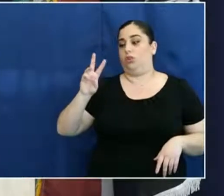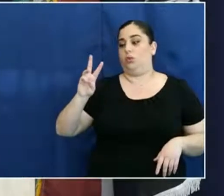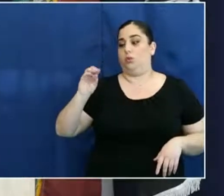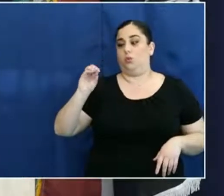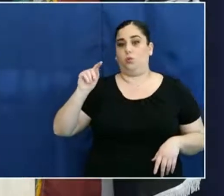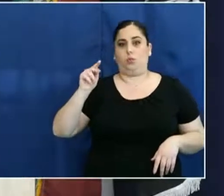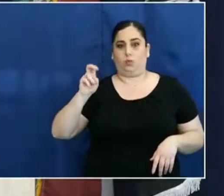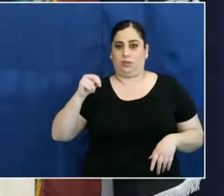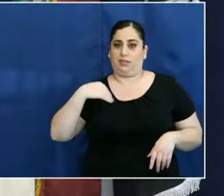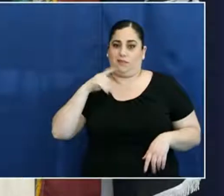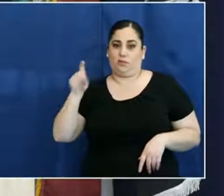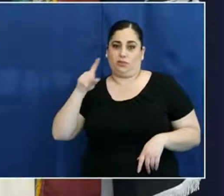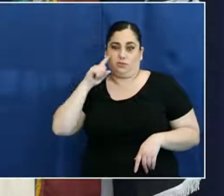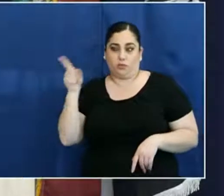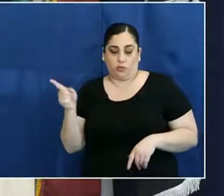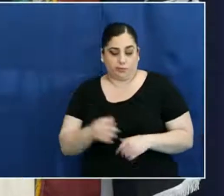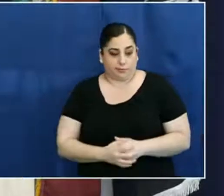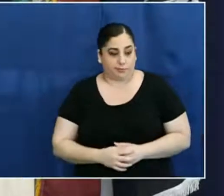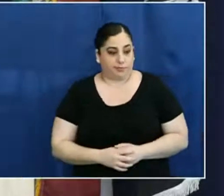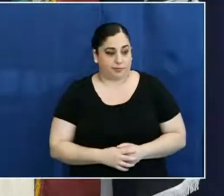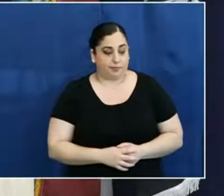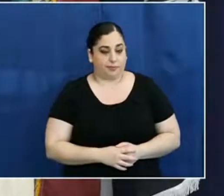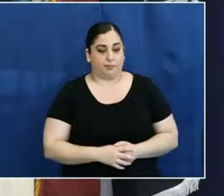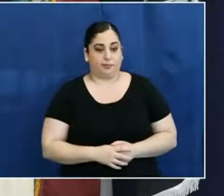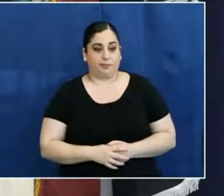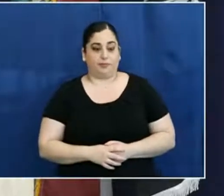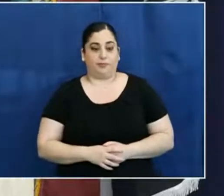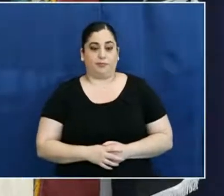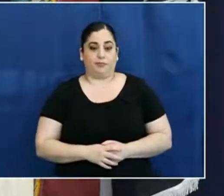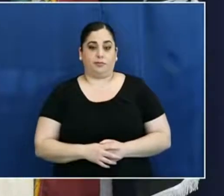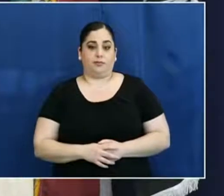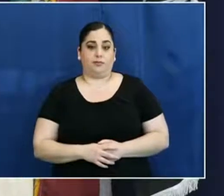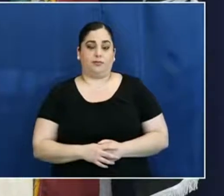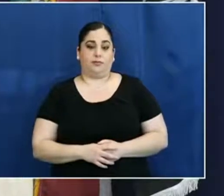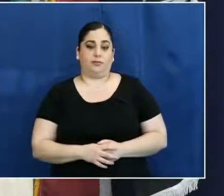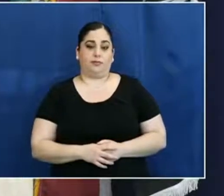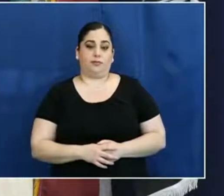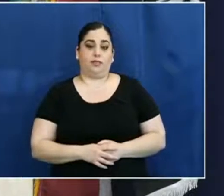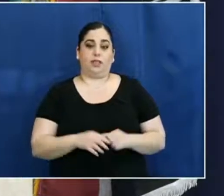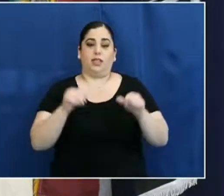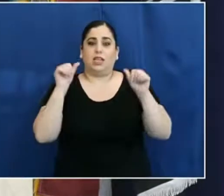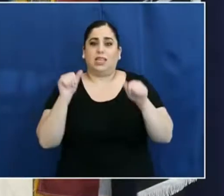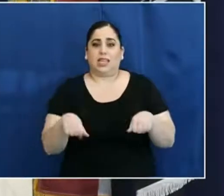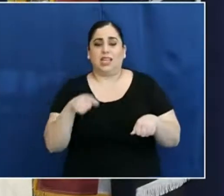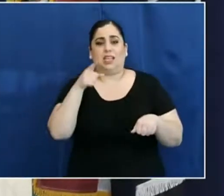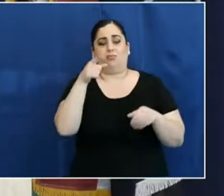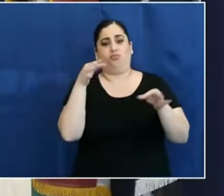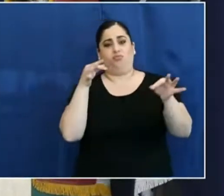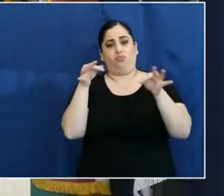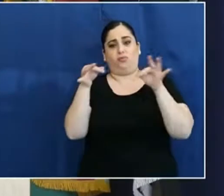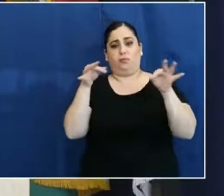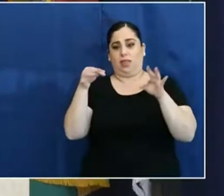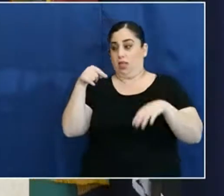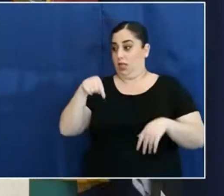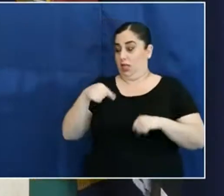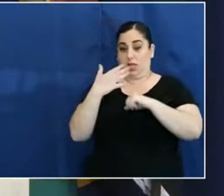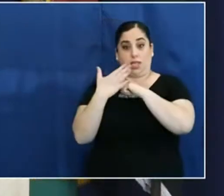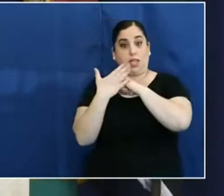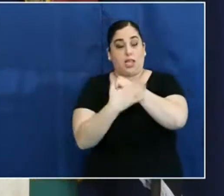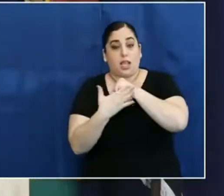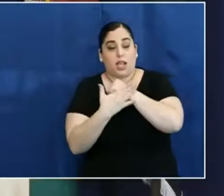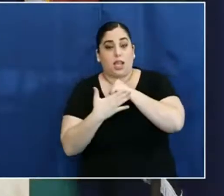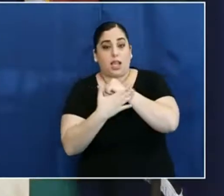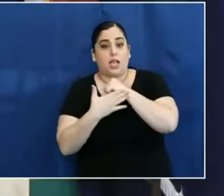list of conditions is too broad given supply? And, for example, more than half the county alone qualifies because they